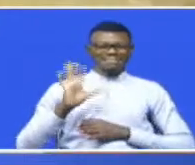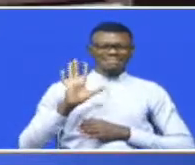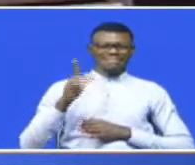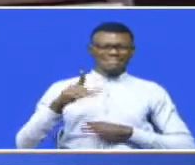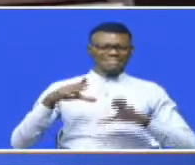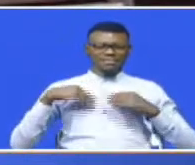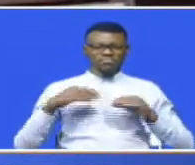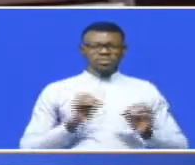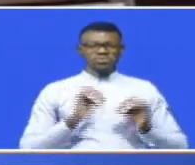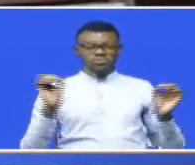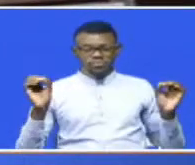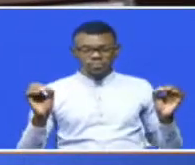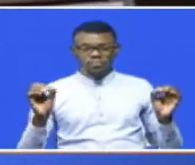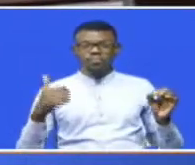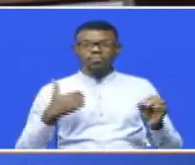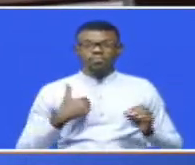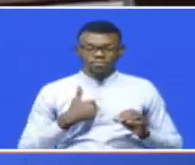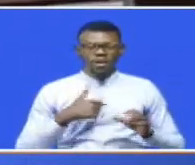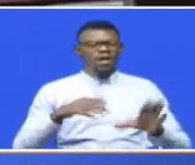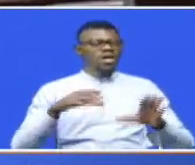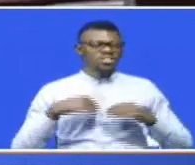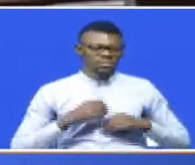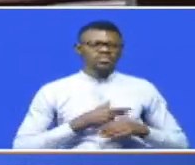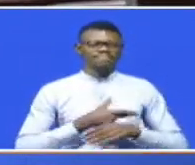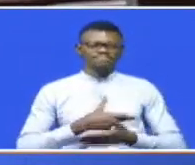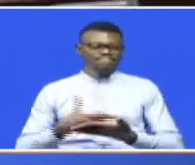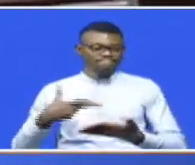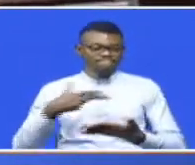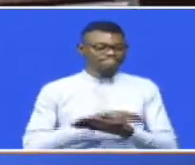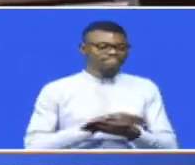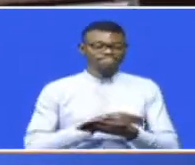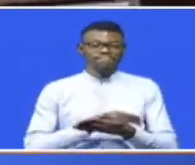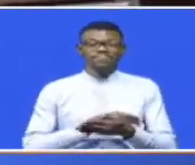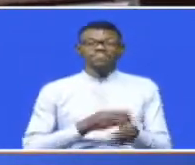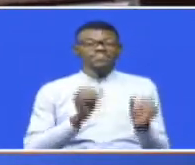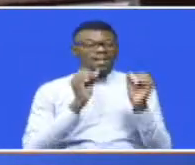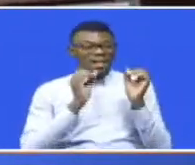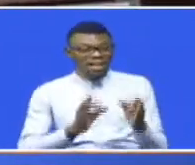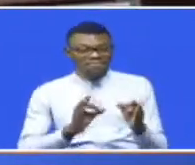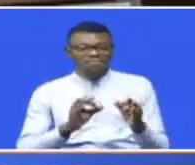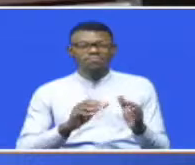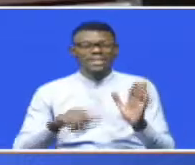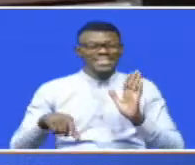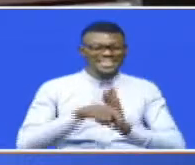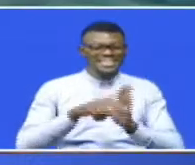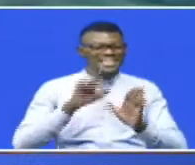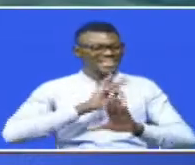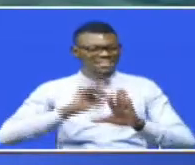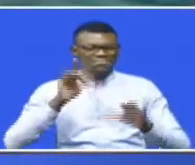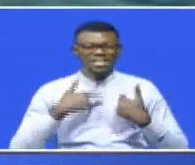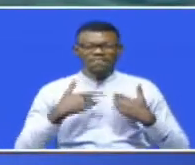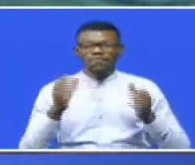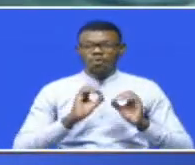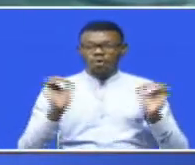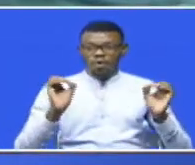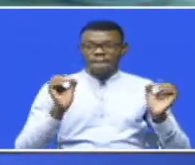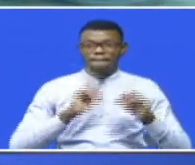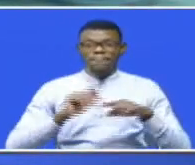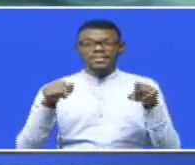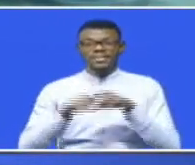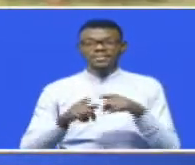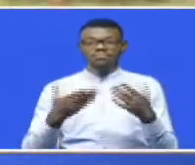need of taking. Nitachanjwa ikiwa haitakuwa na side effect kwangu. But there is